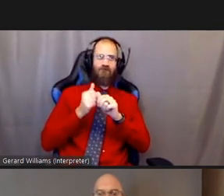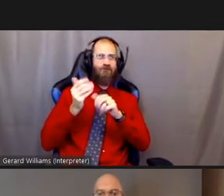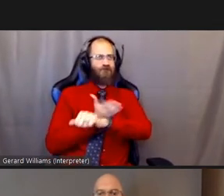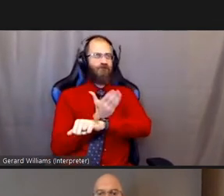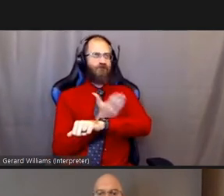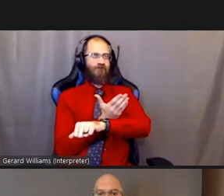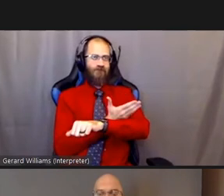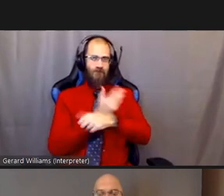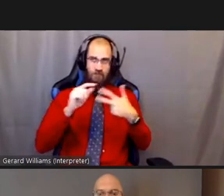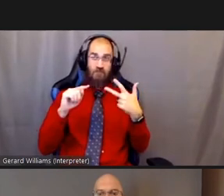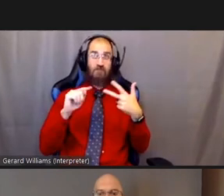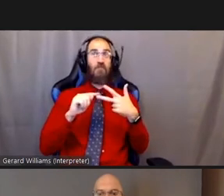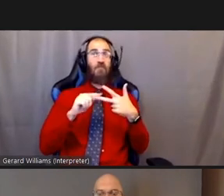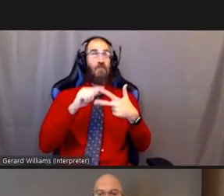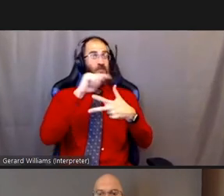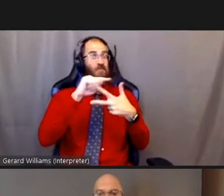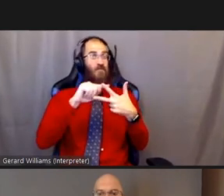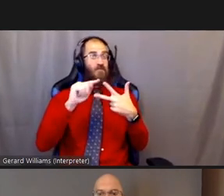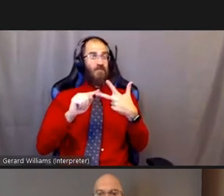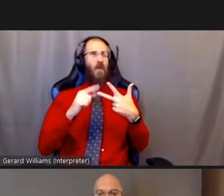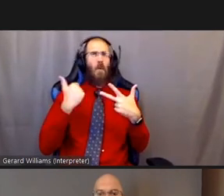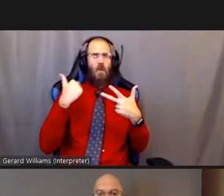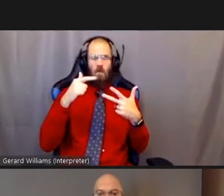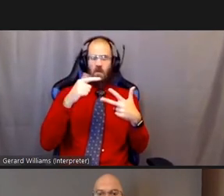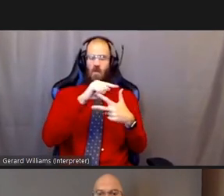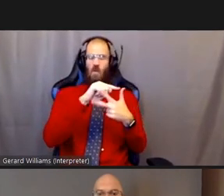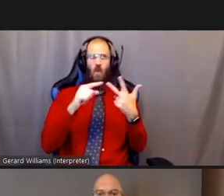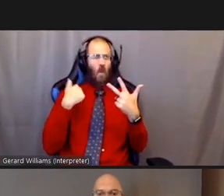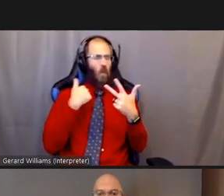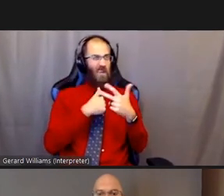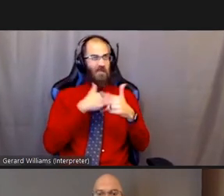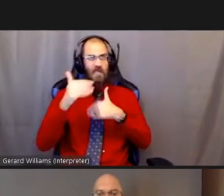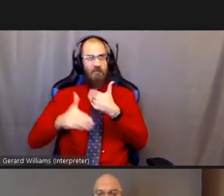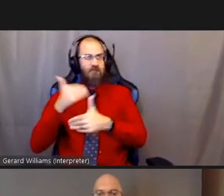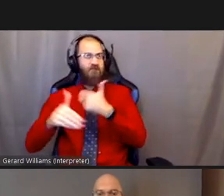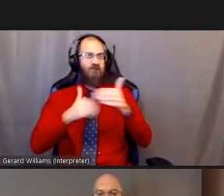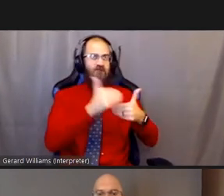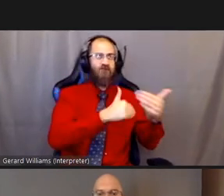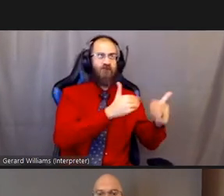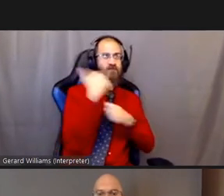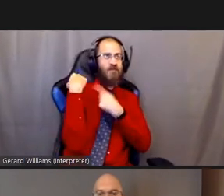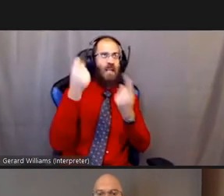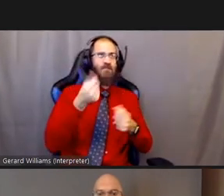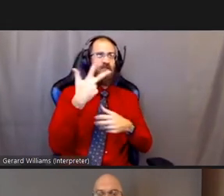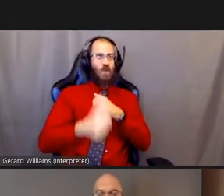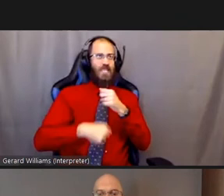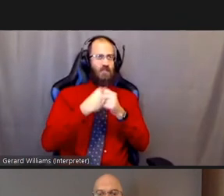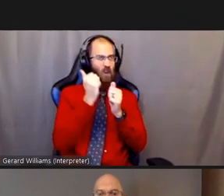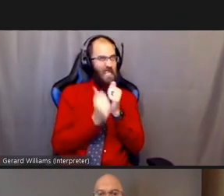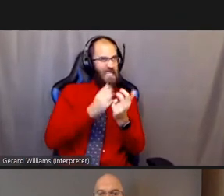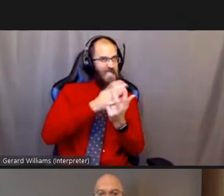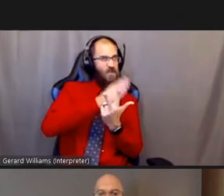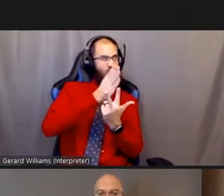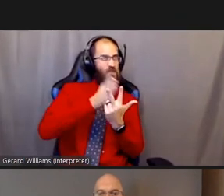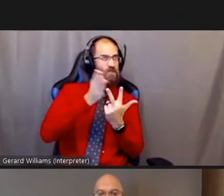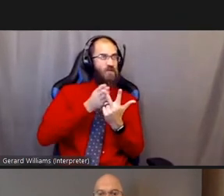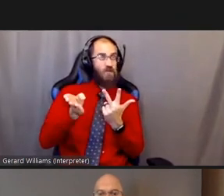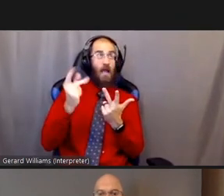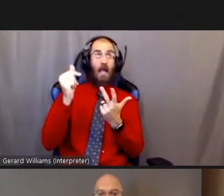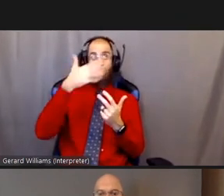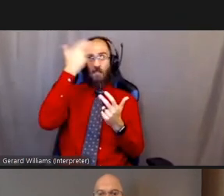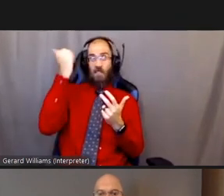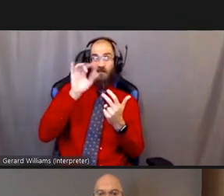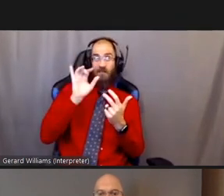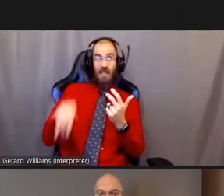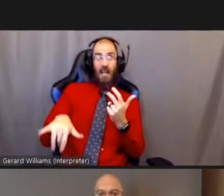prongs, we've taken different steps over the last couple of years. And as a result, the rollout of 5G systems is